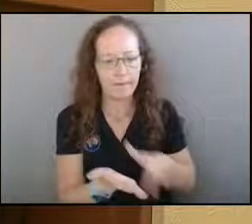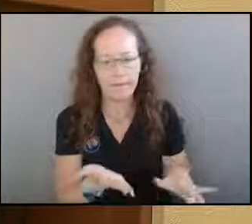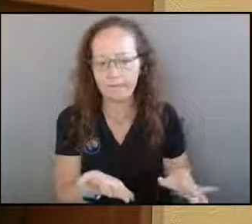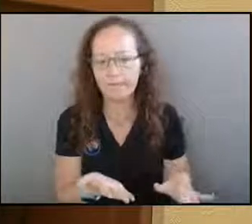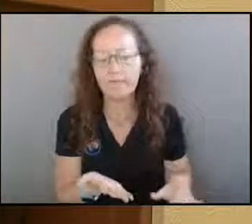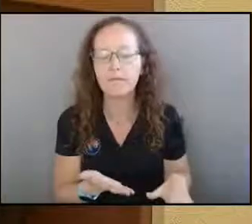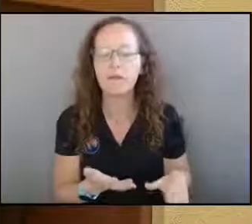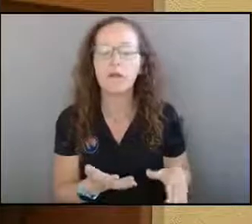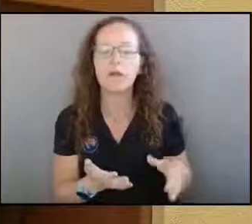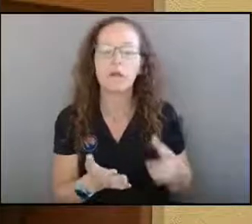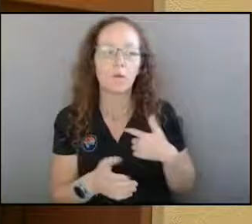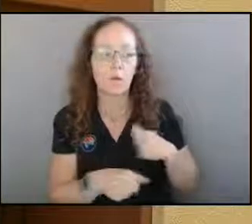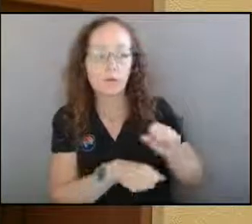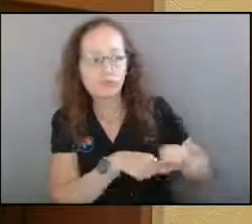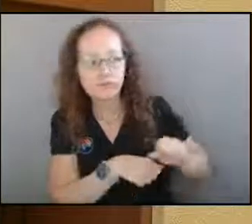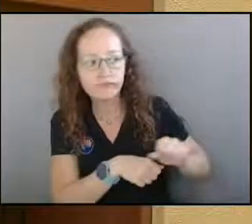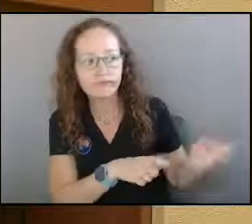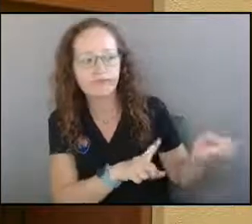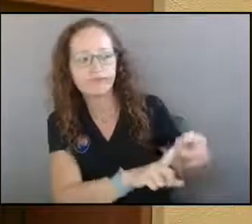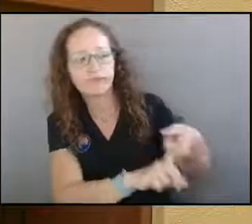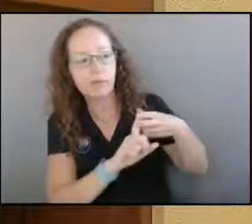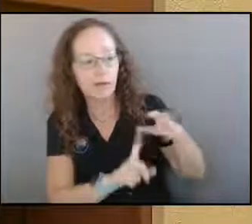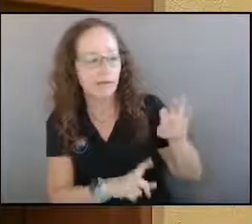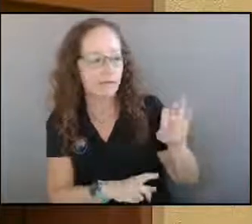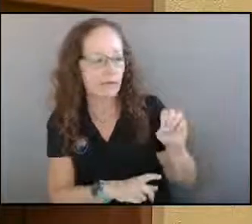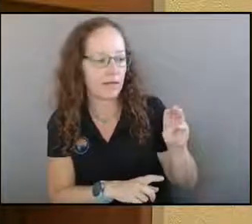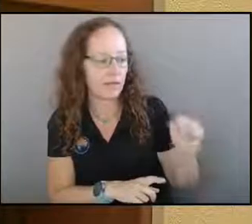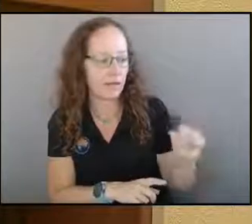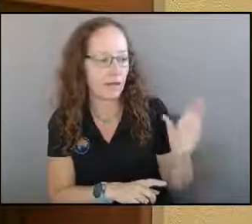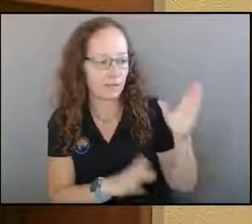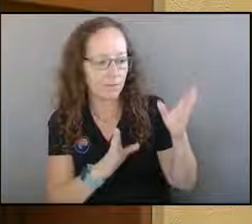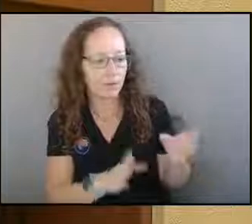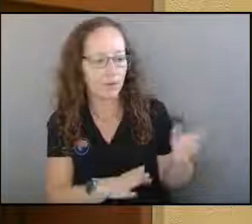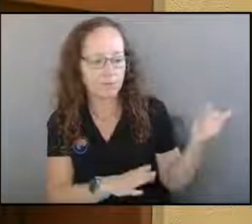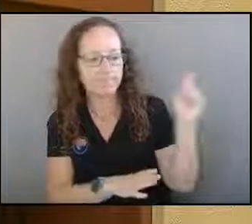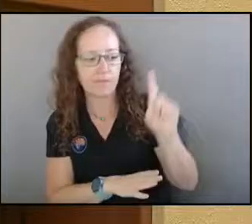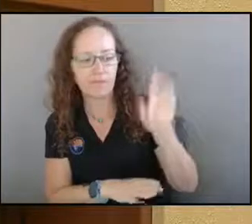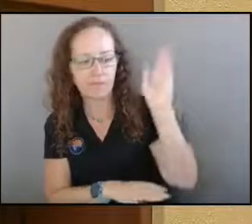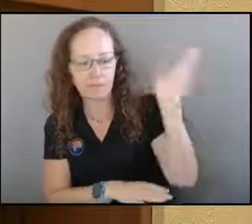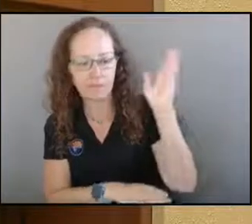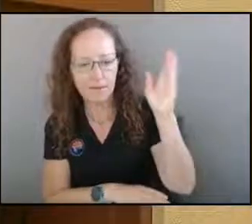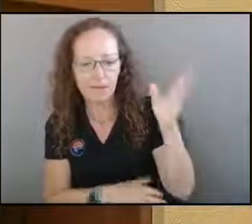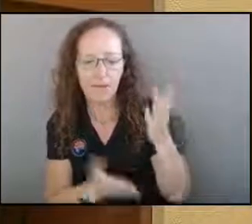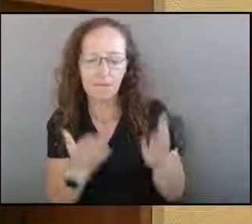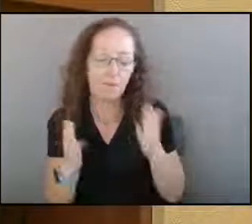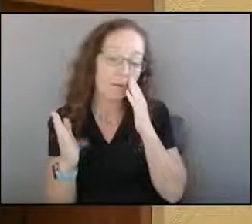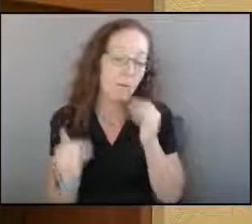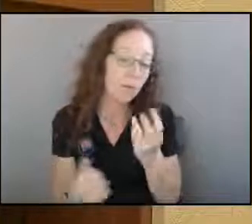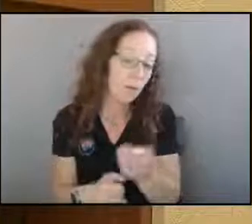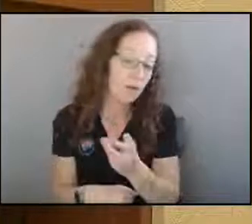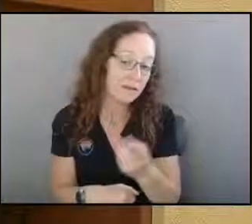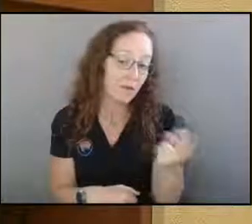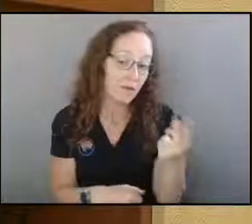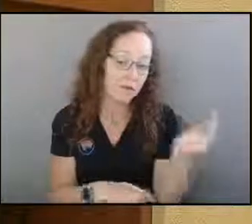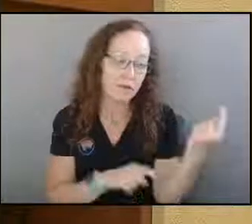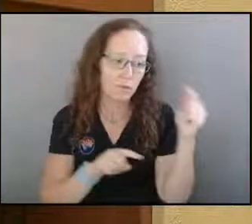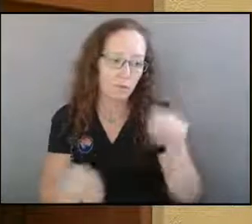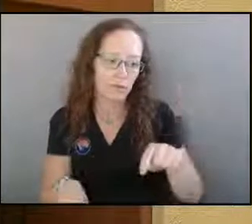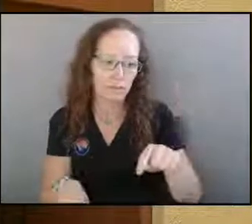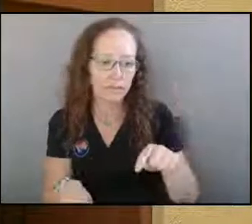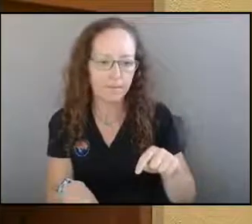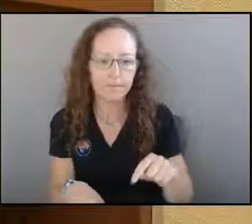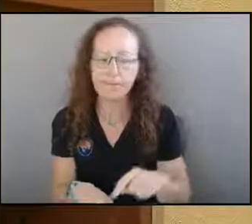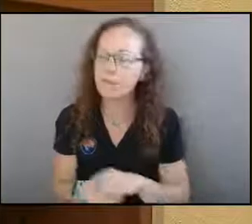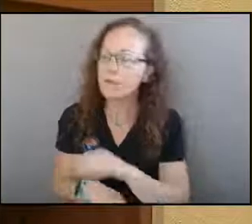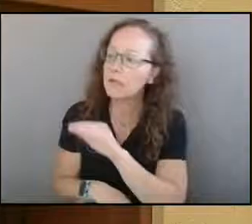in here to speak with you all, and hopefully Wednesday or Thursday we will be able to make that happen. Until on that, I have, now